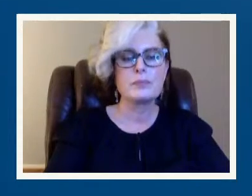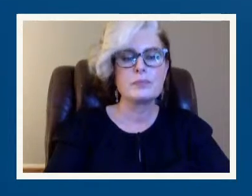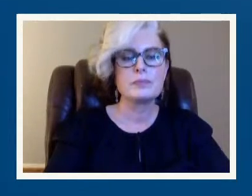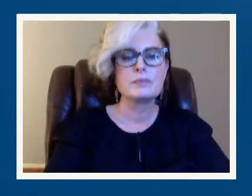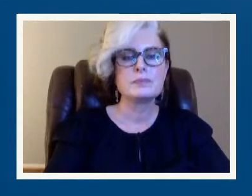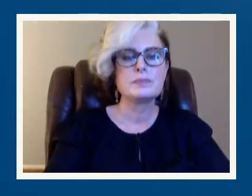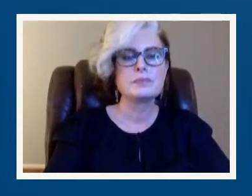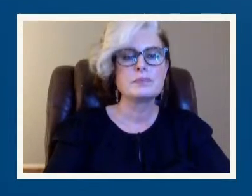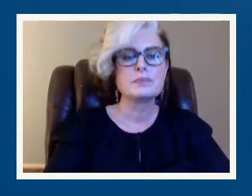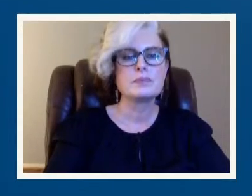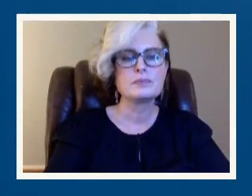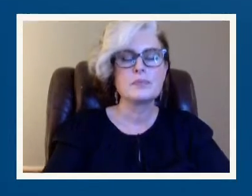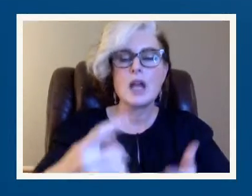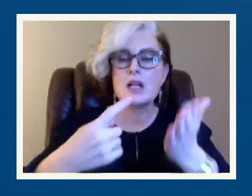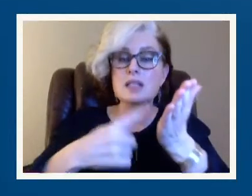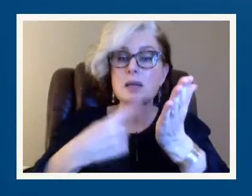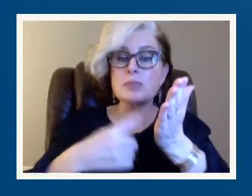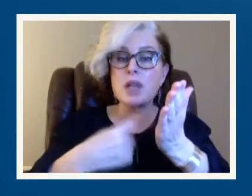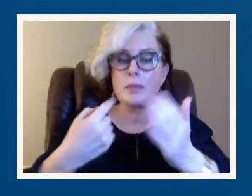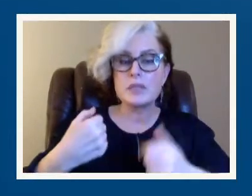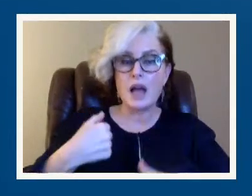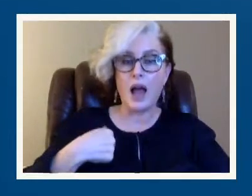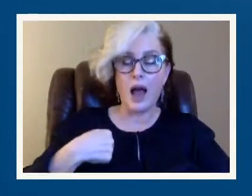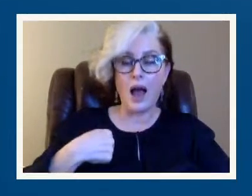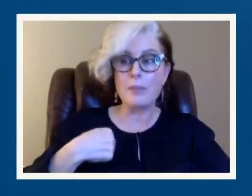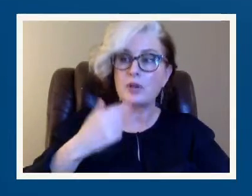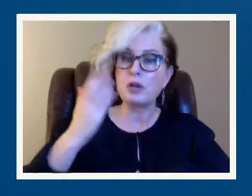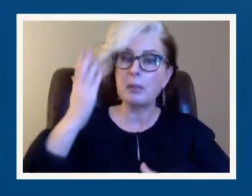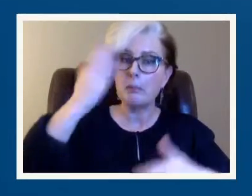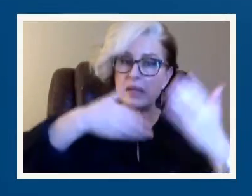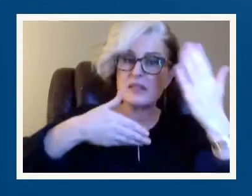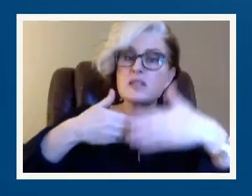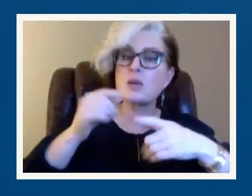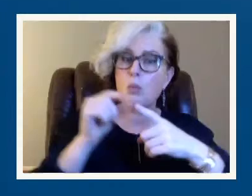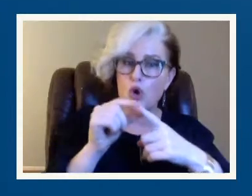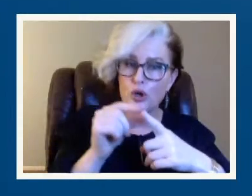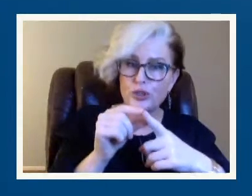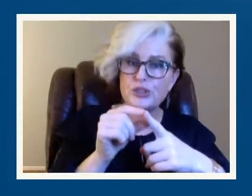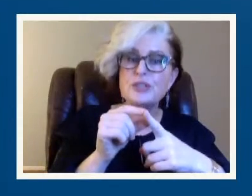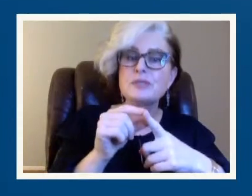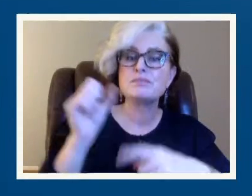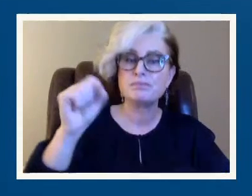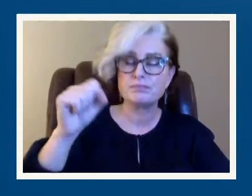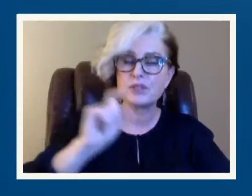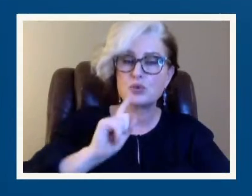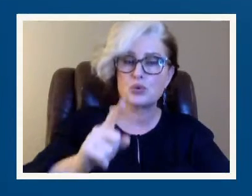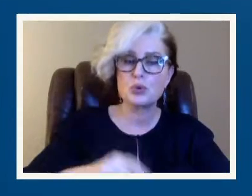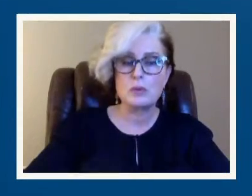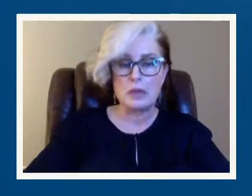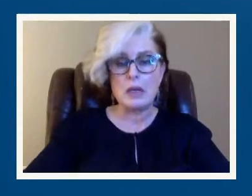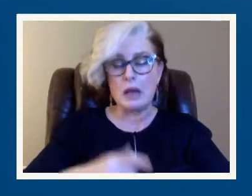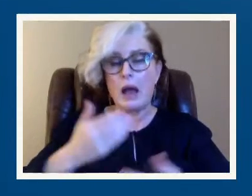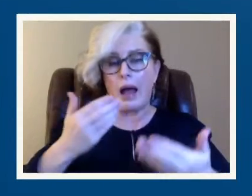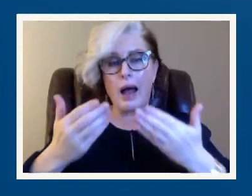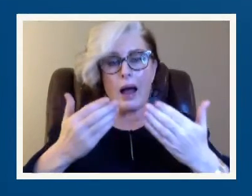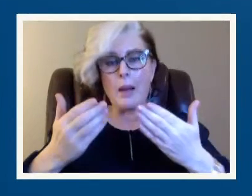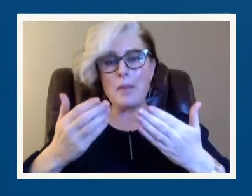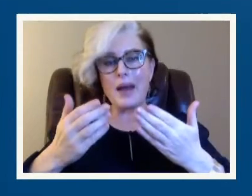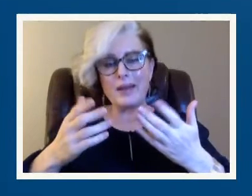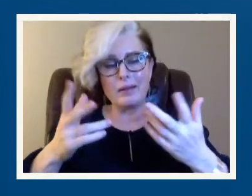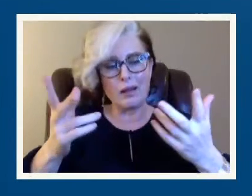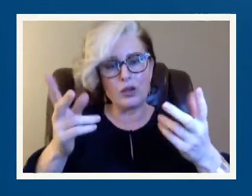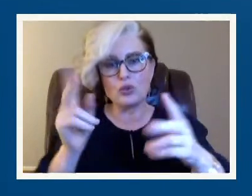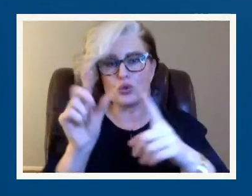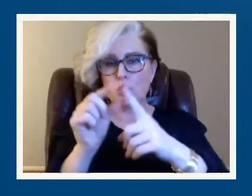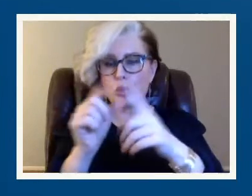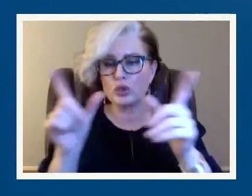And sometimes I'm going to miss some things, some words. I might mush two words